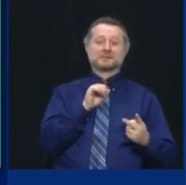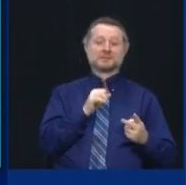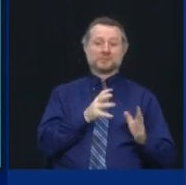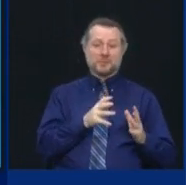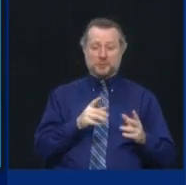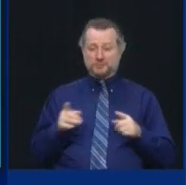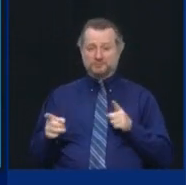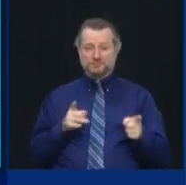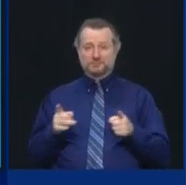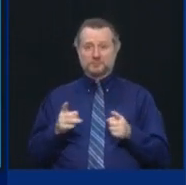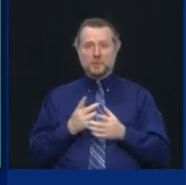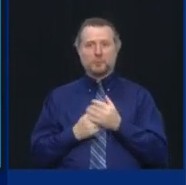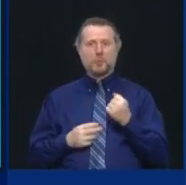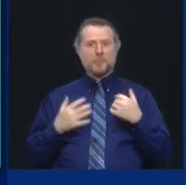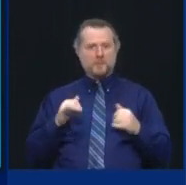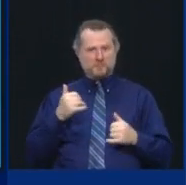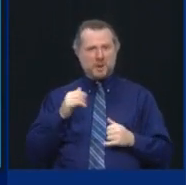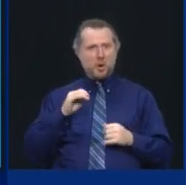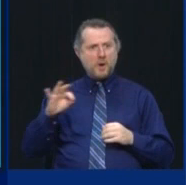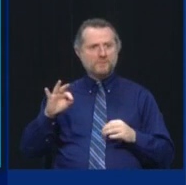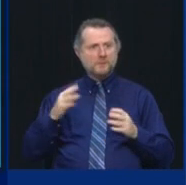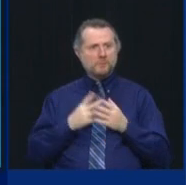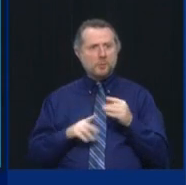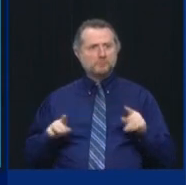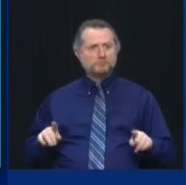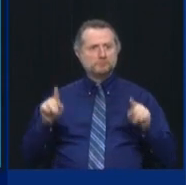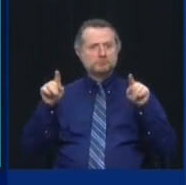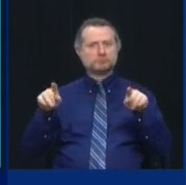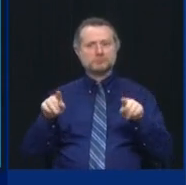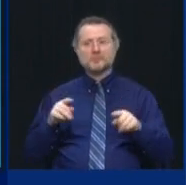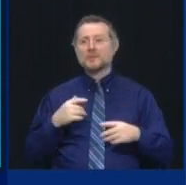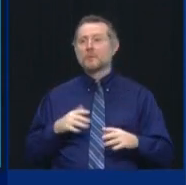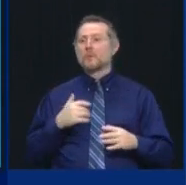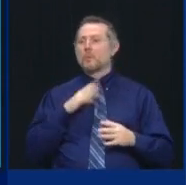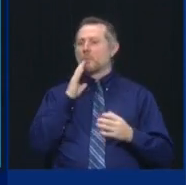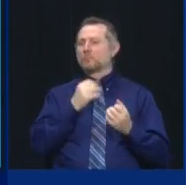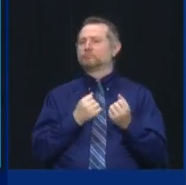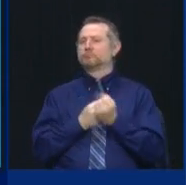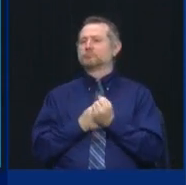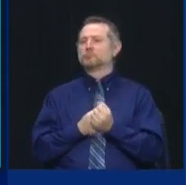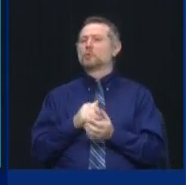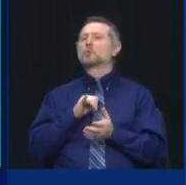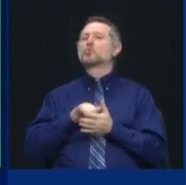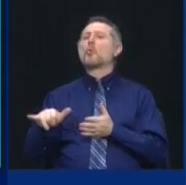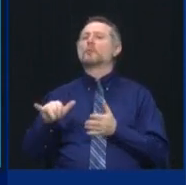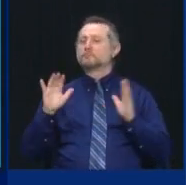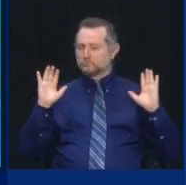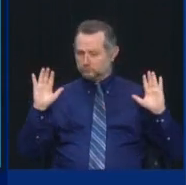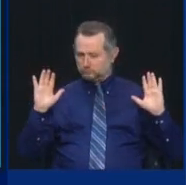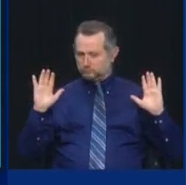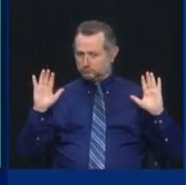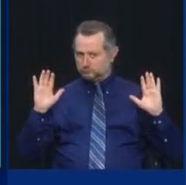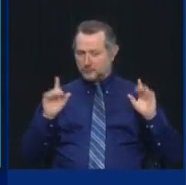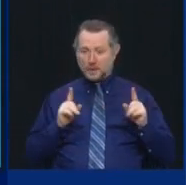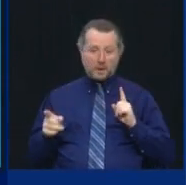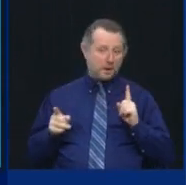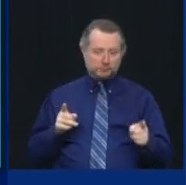news. I am going to root for New York, just so you know.